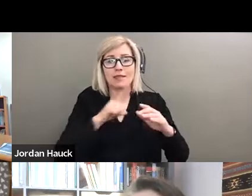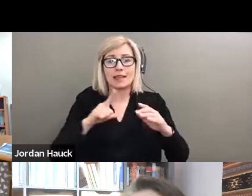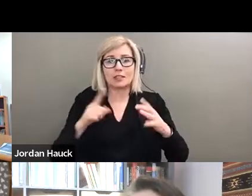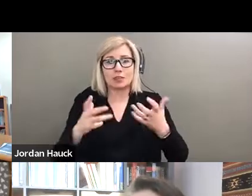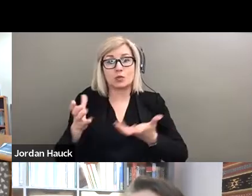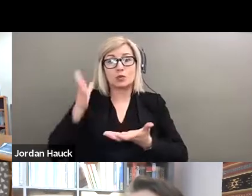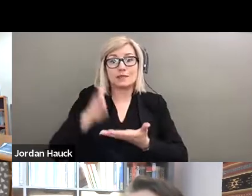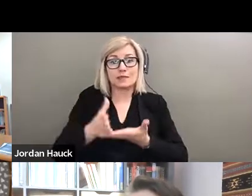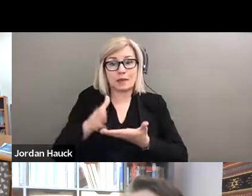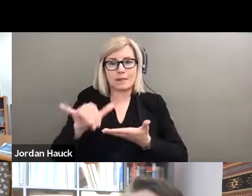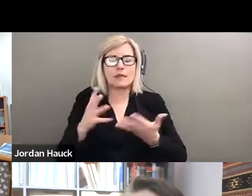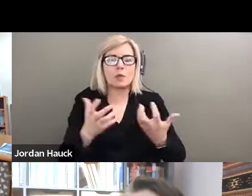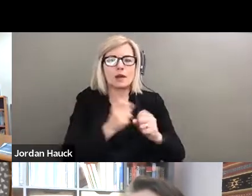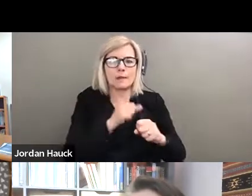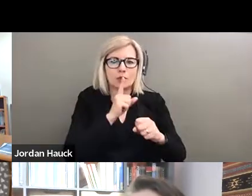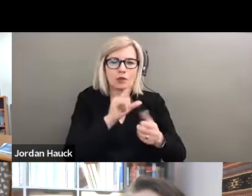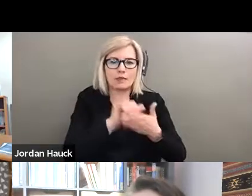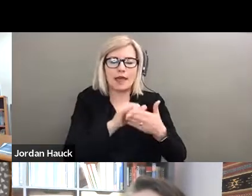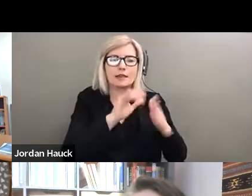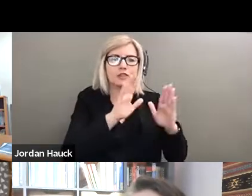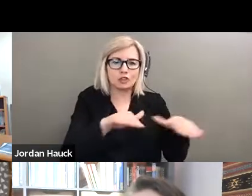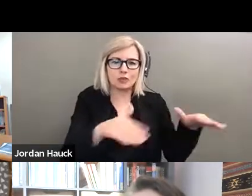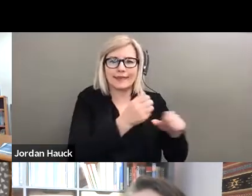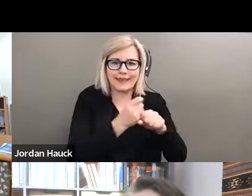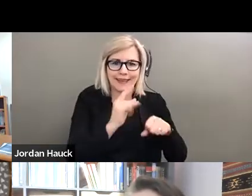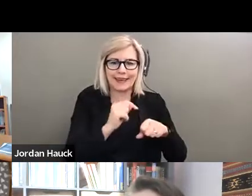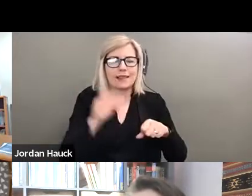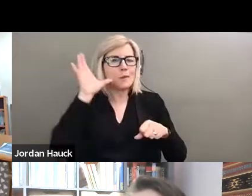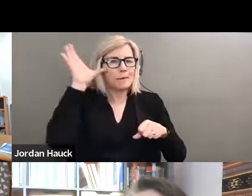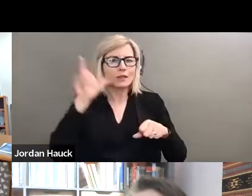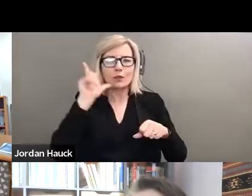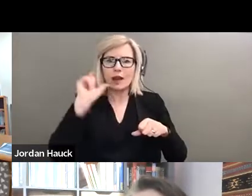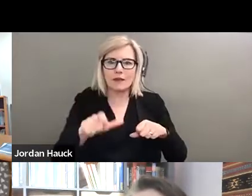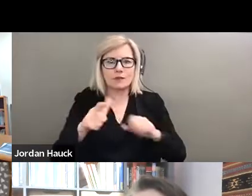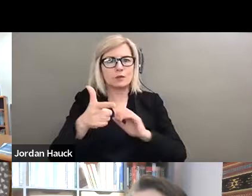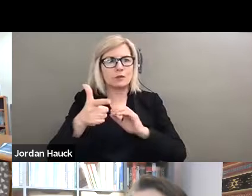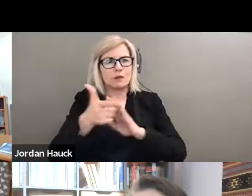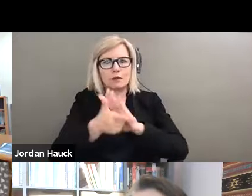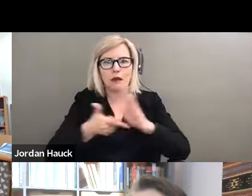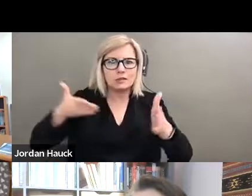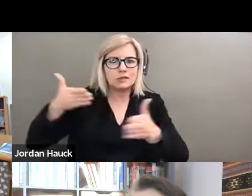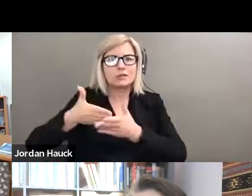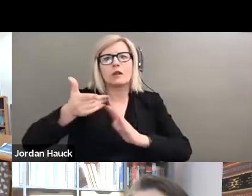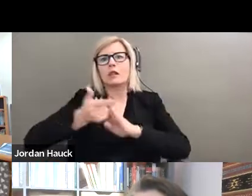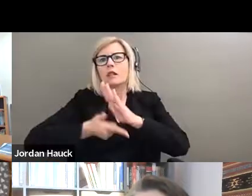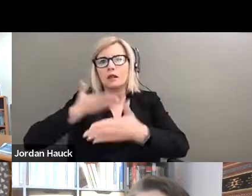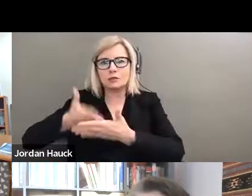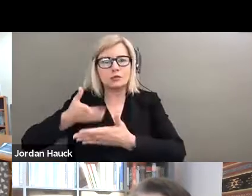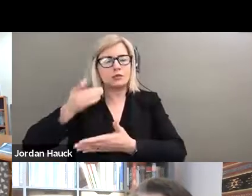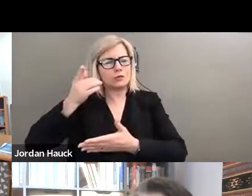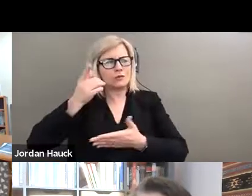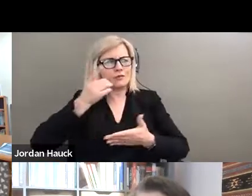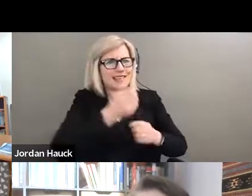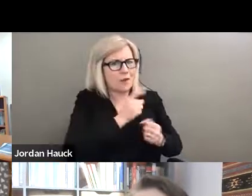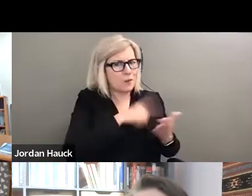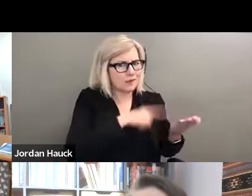stop that. They want to make sure that kids get it and the parents don't have to do the lawsuits in order to get what's right